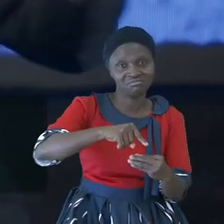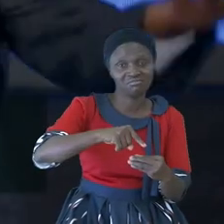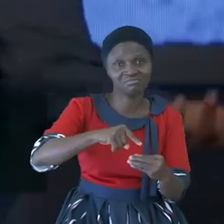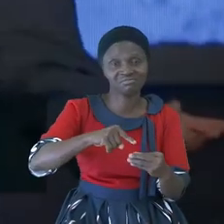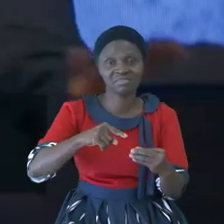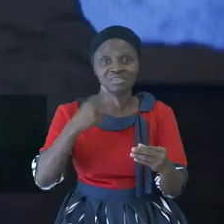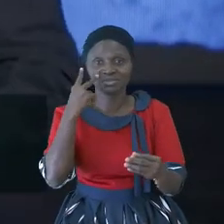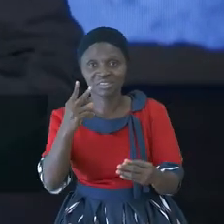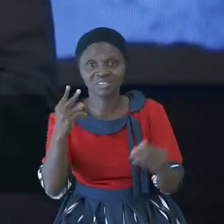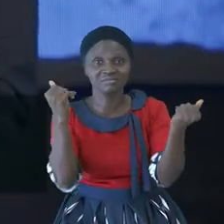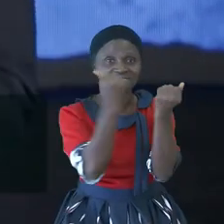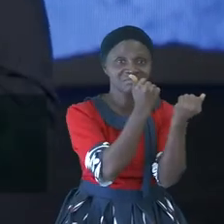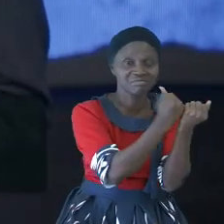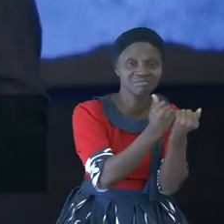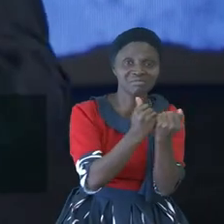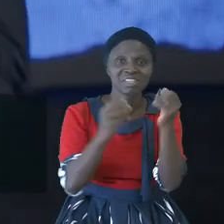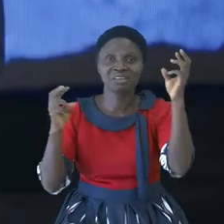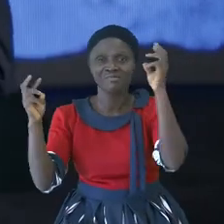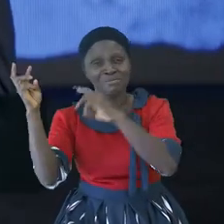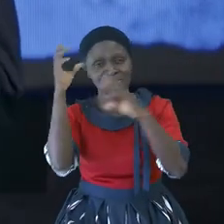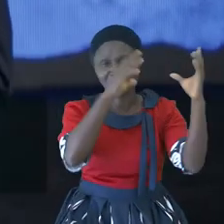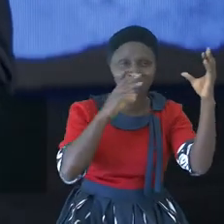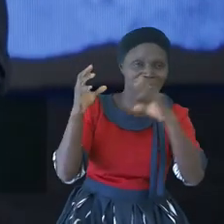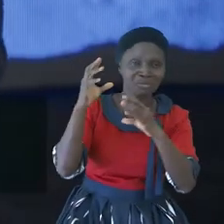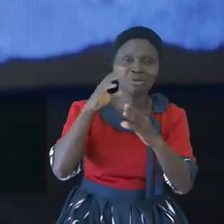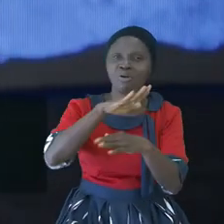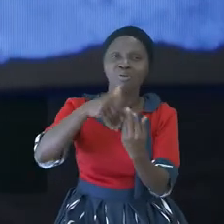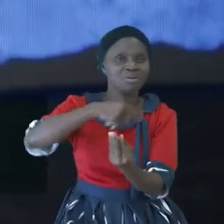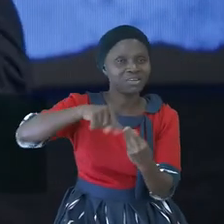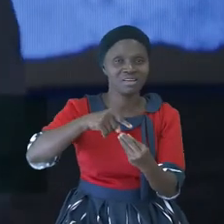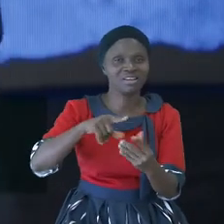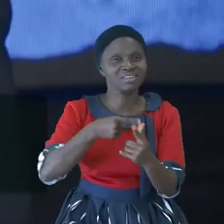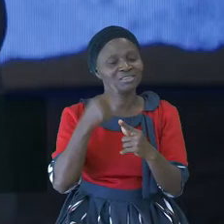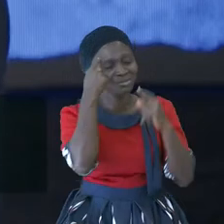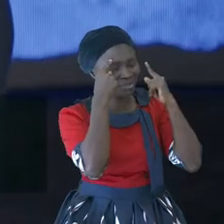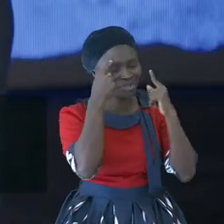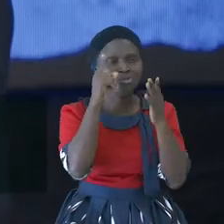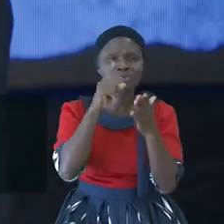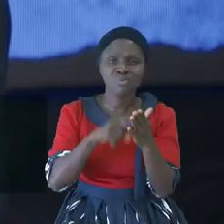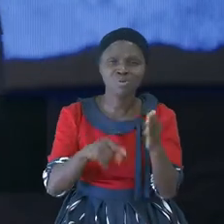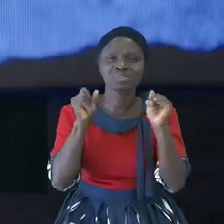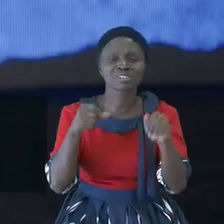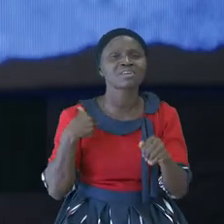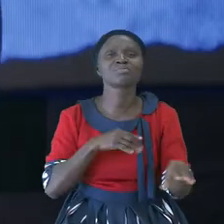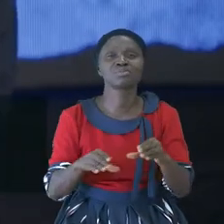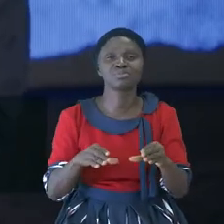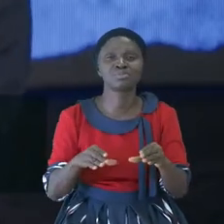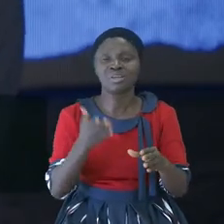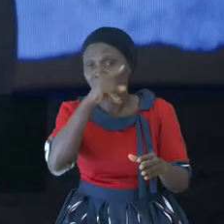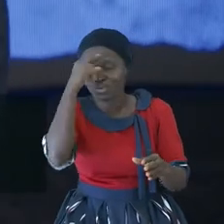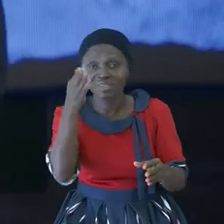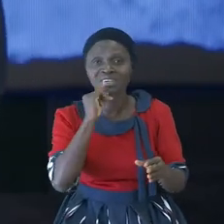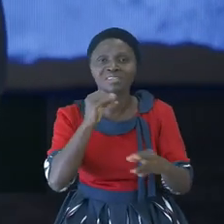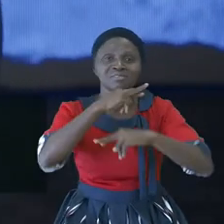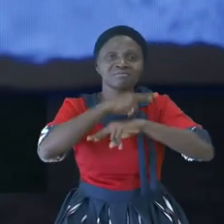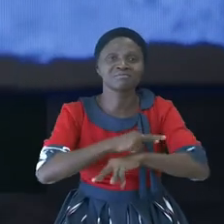around, and it appears, what are we going to do? Because there is restlessness everywhere. But